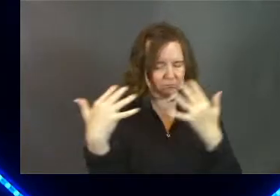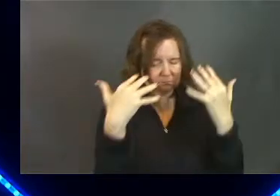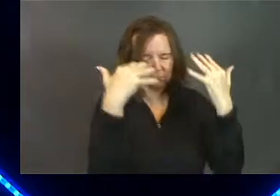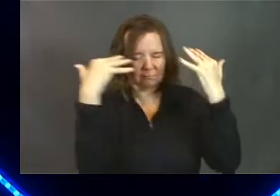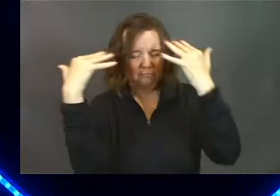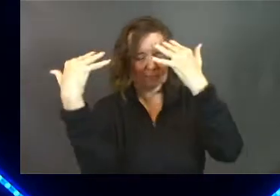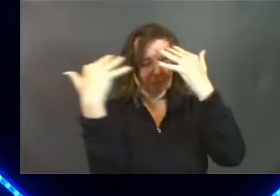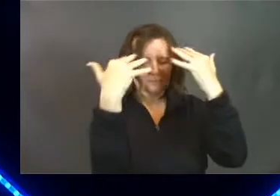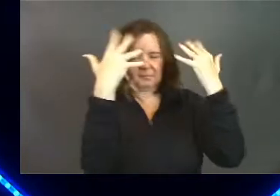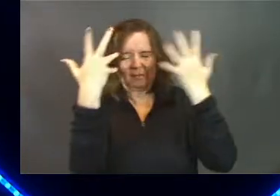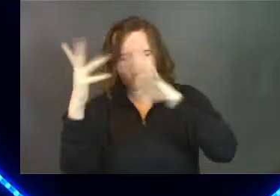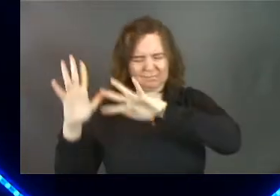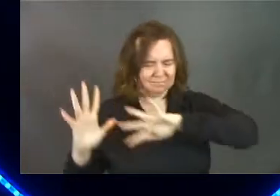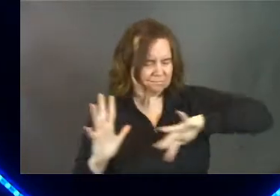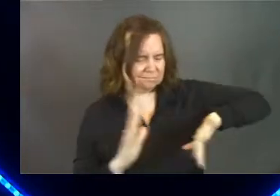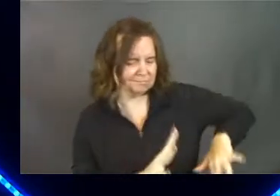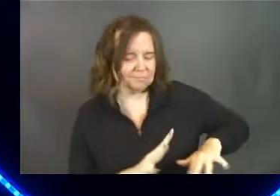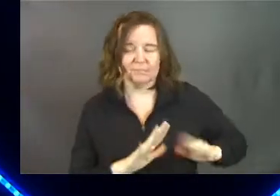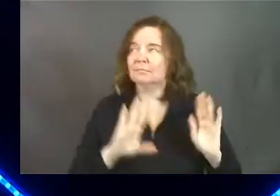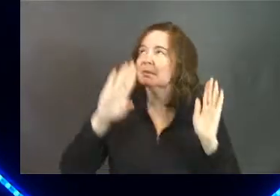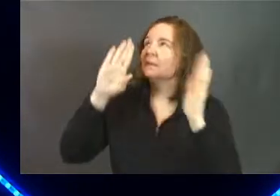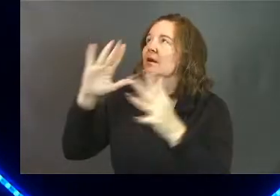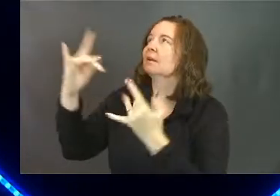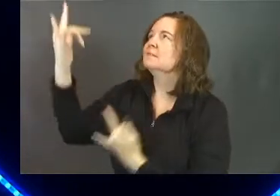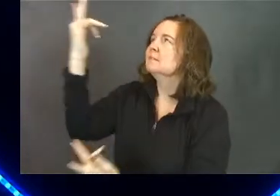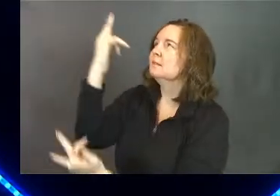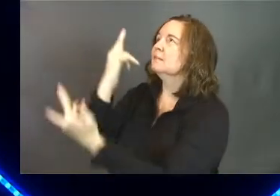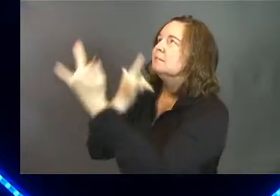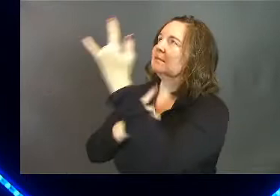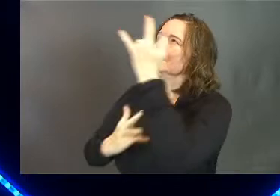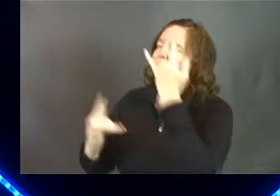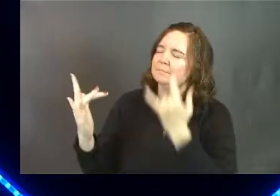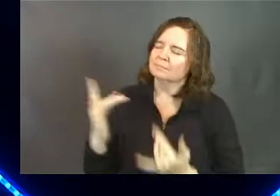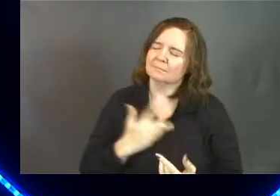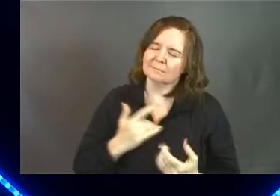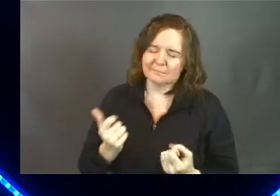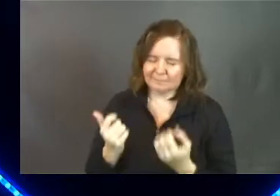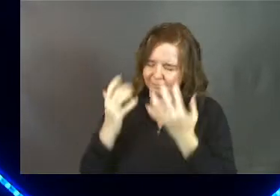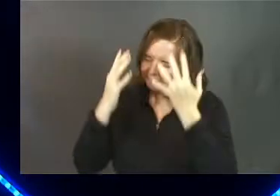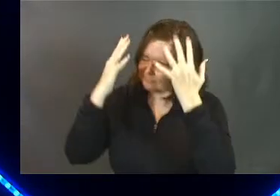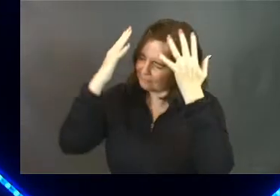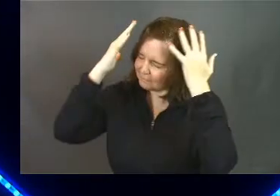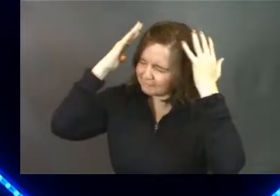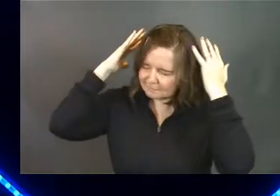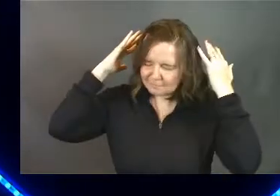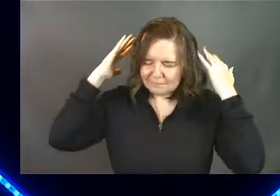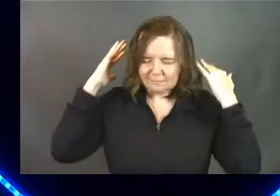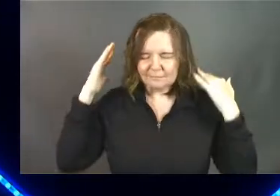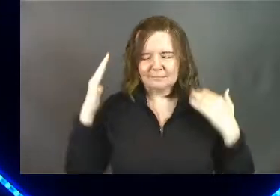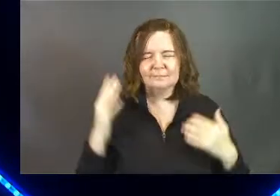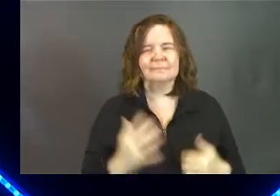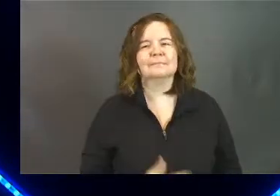fear doesn't stand a chance when I stand in your